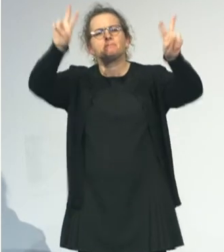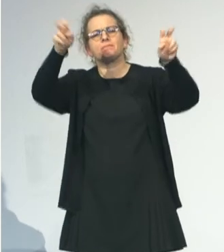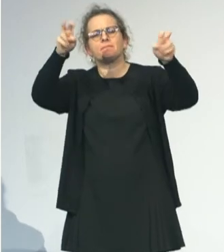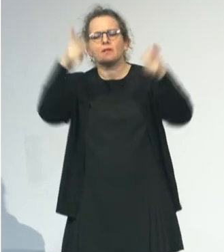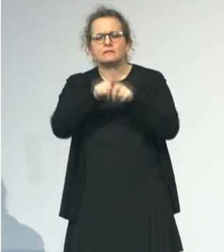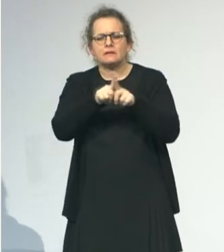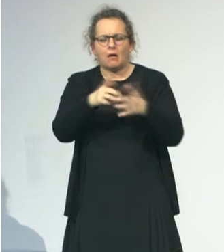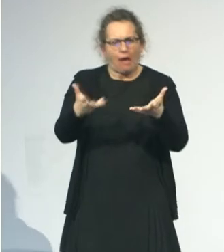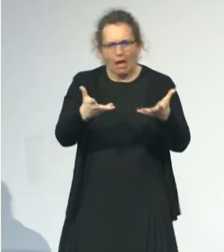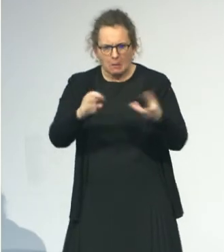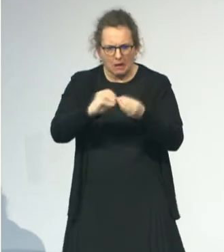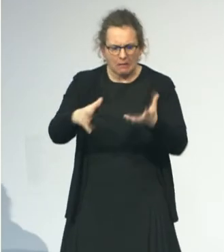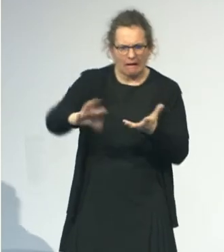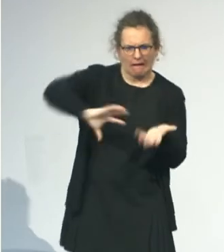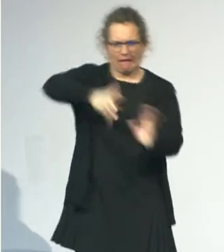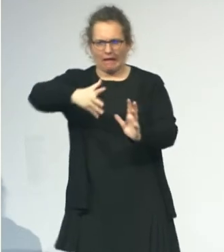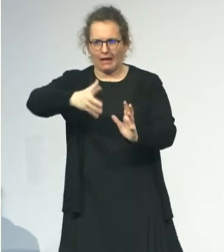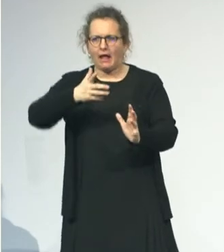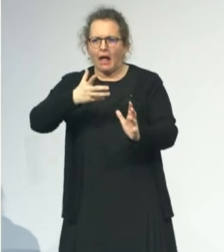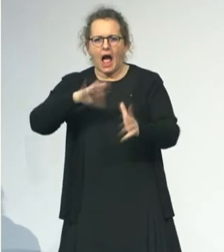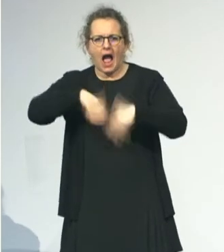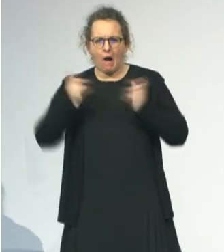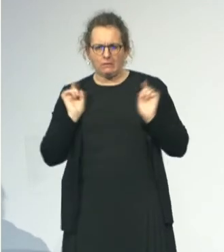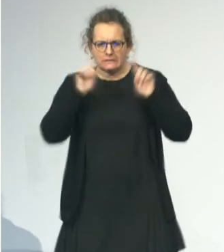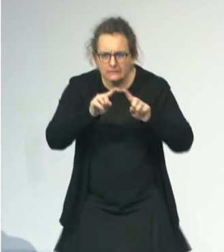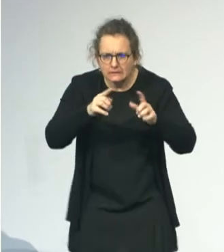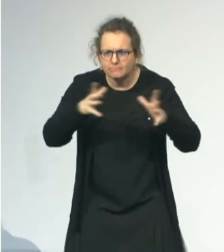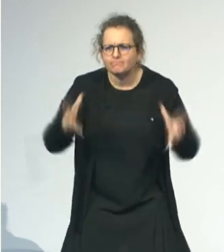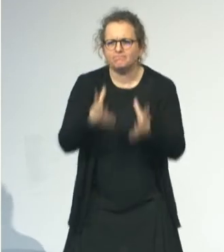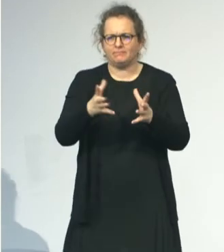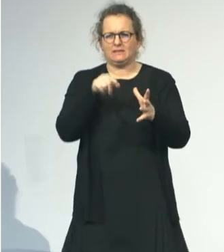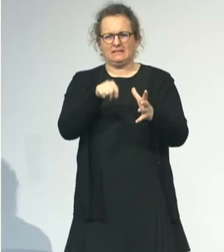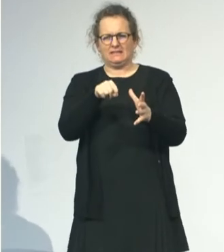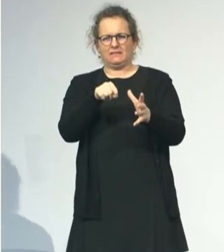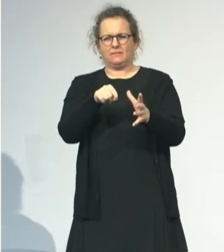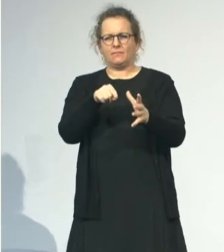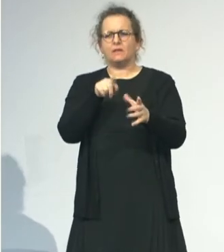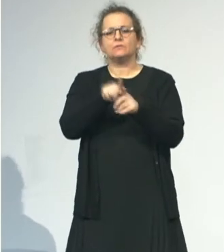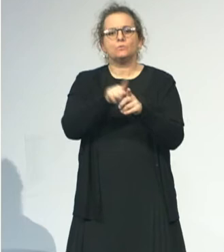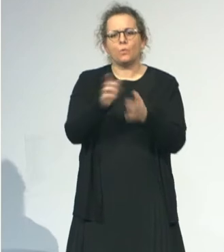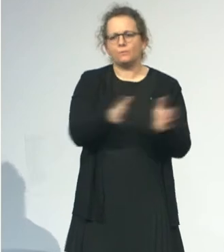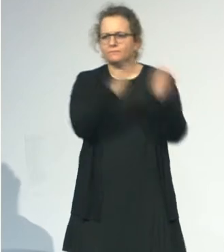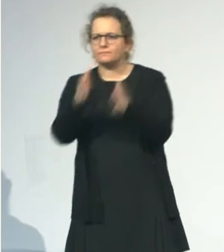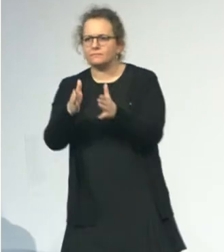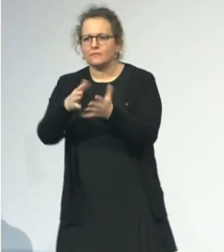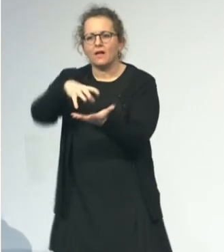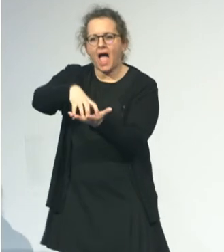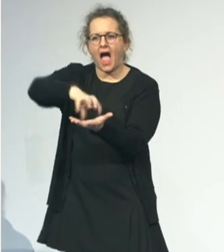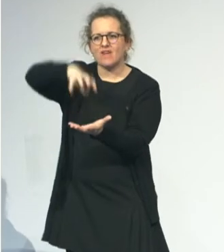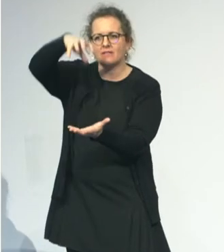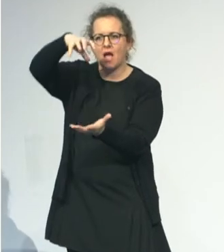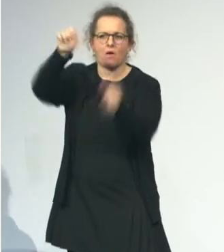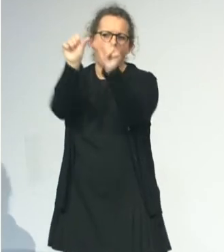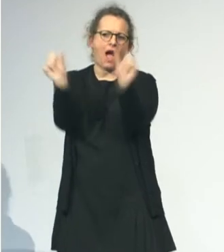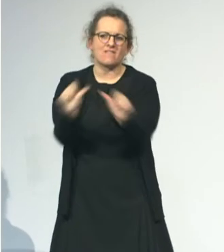big Japanese company with a solution of an avatar that does sign language without delay. Another was